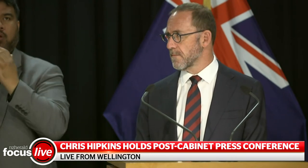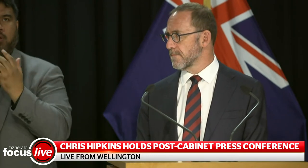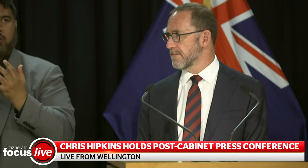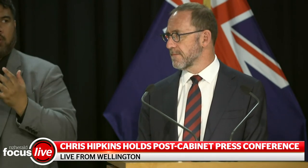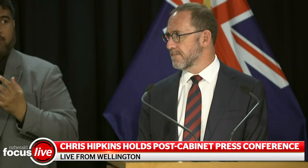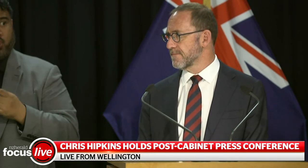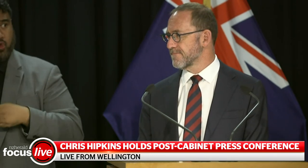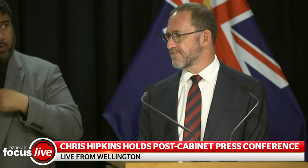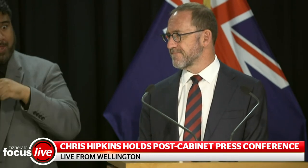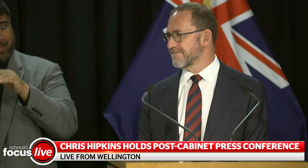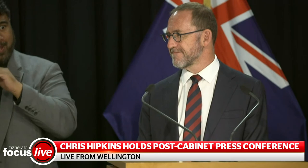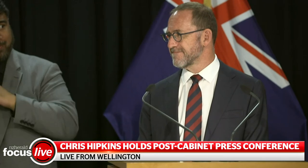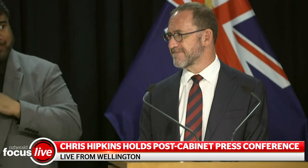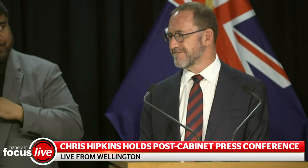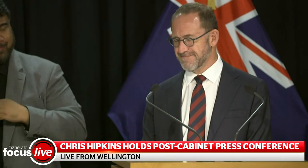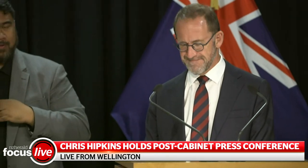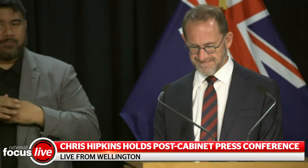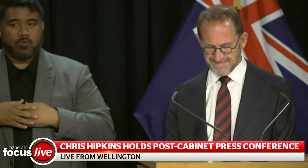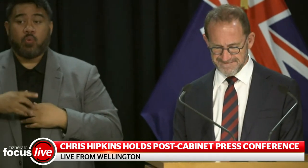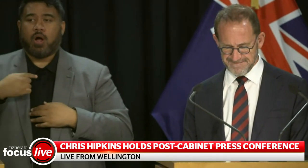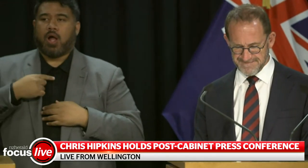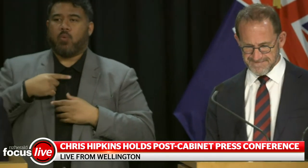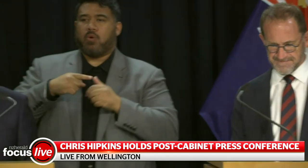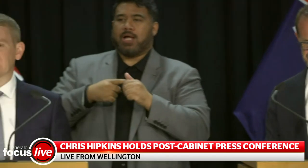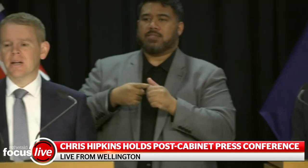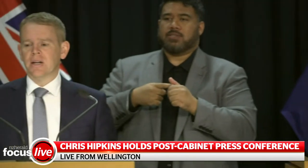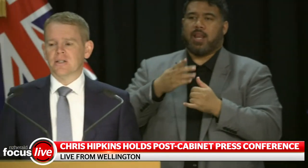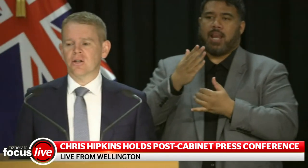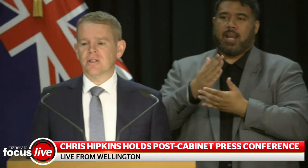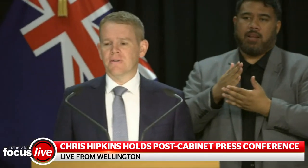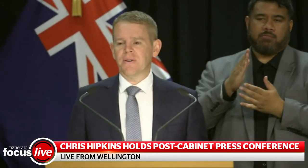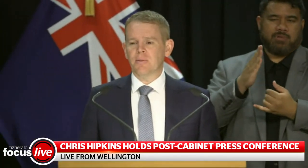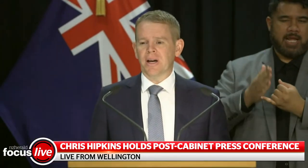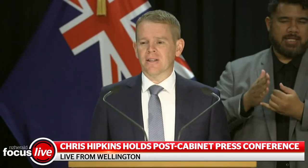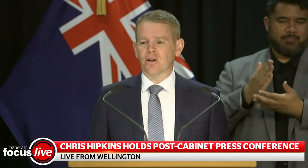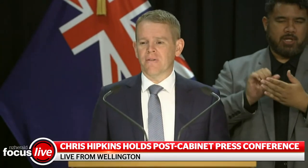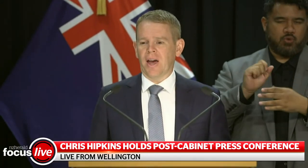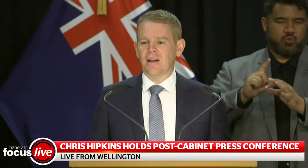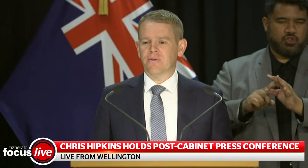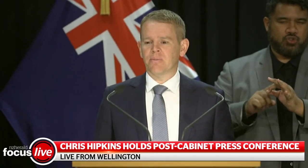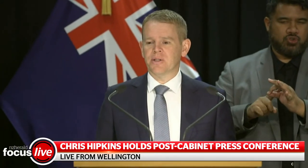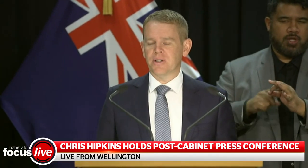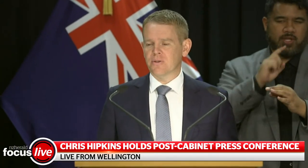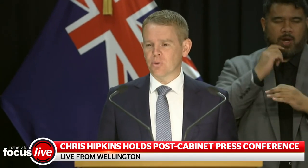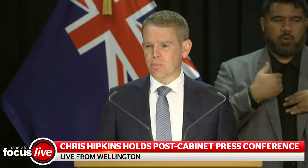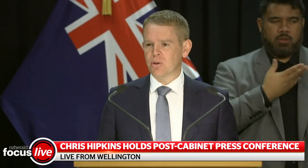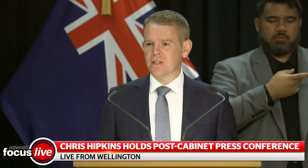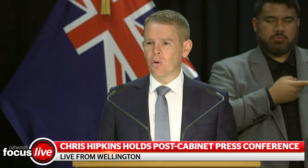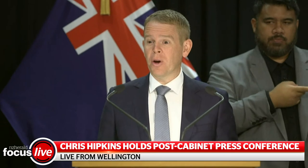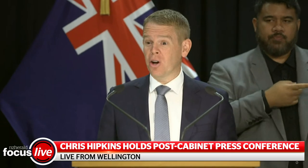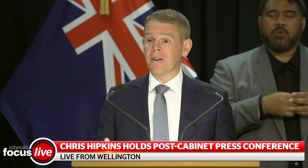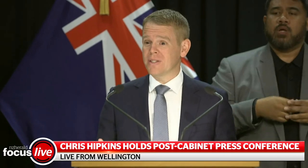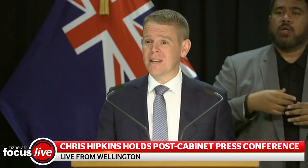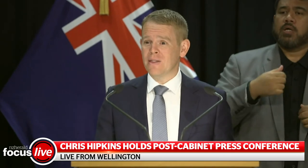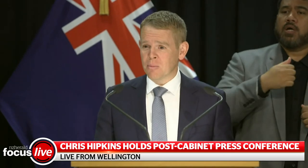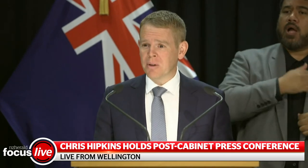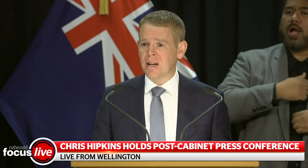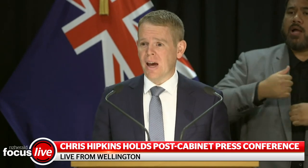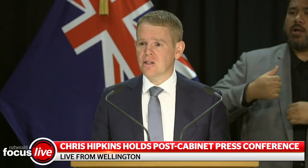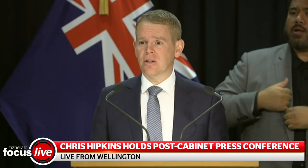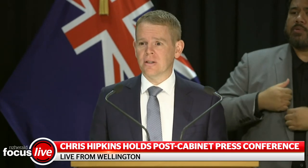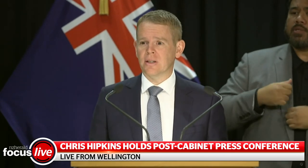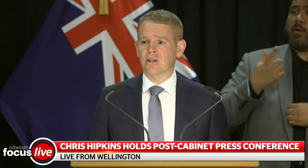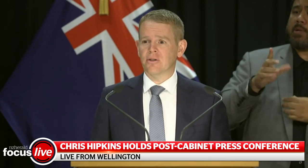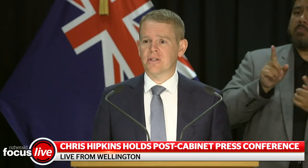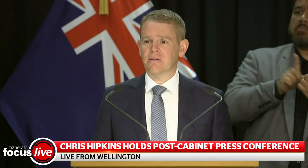on the last part of the question, and I'll get the Minister to comment on the first part. Certainly the feedback that I've had from Defence Force personnel when I have seen them